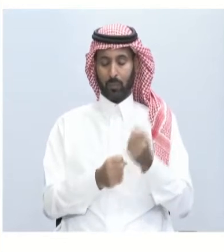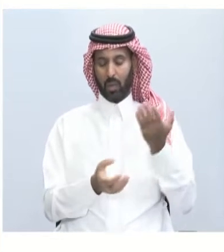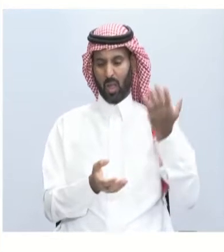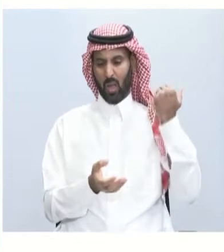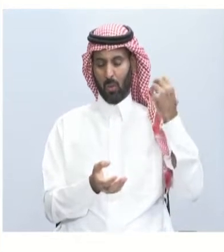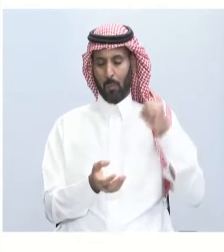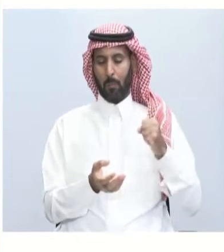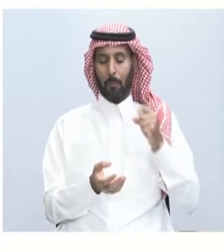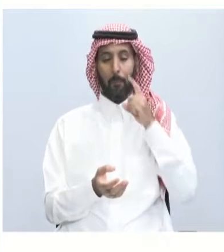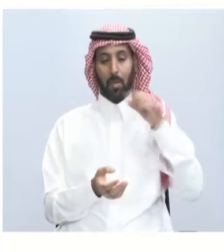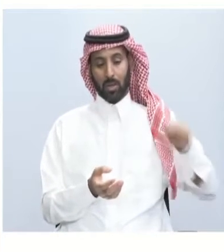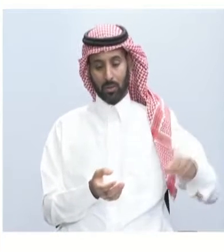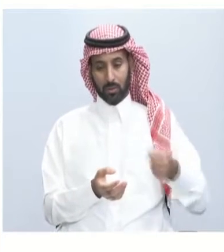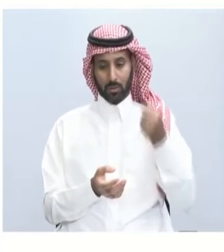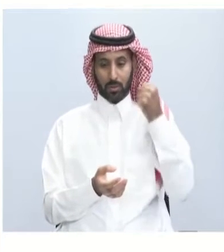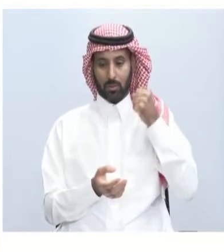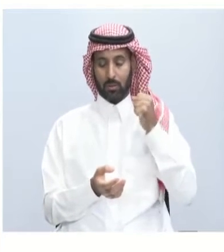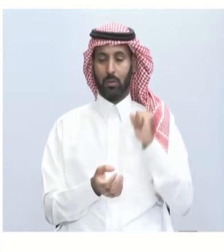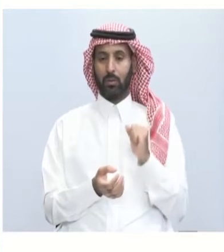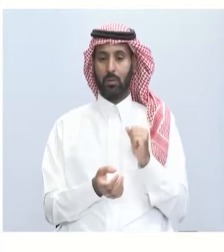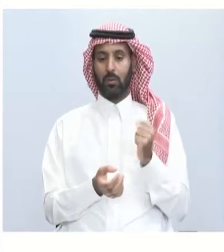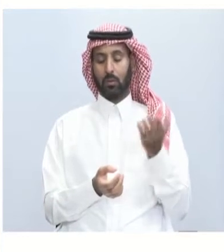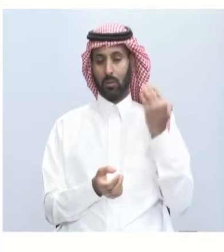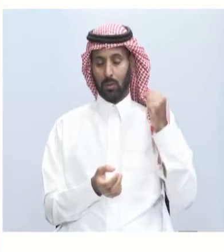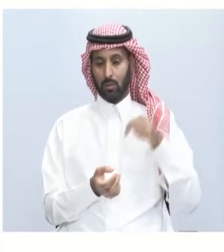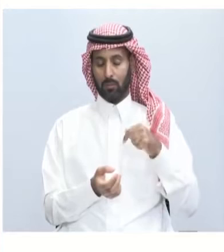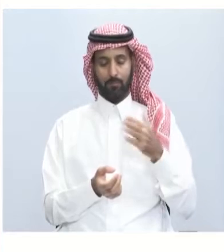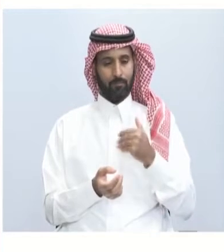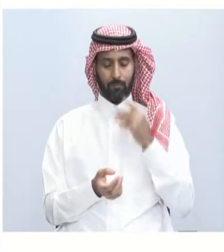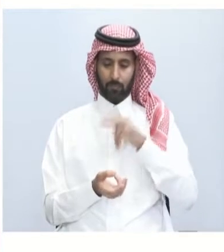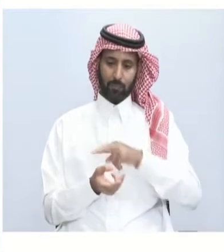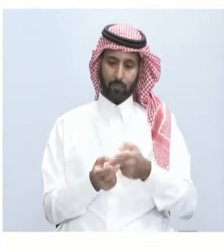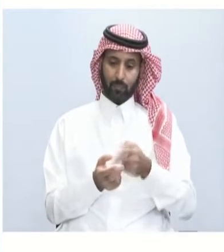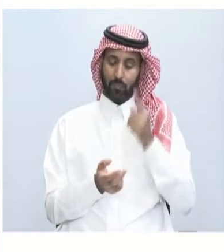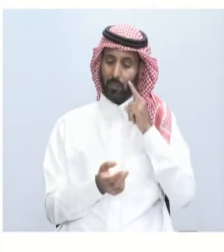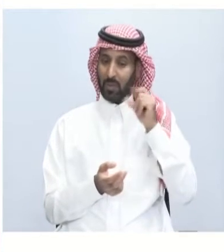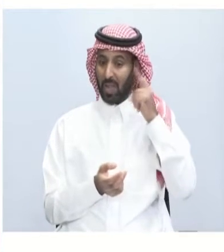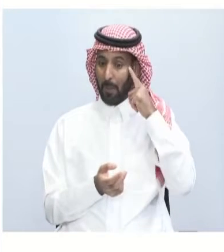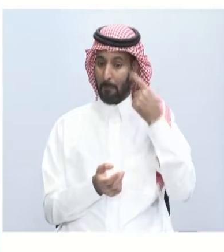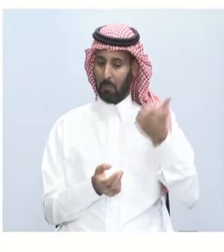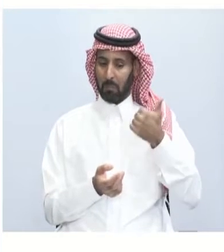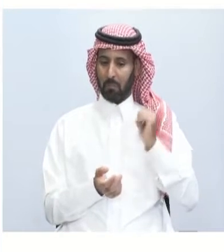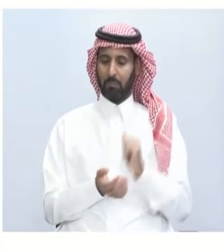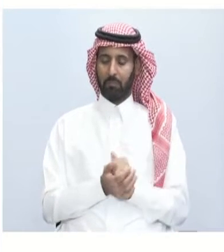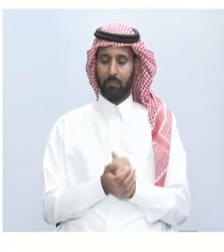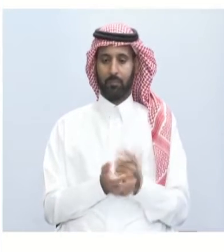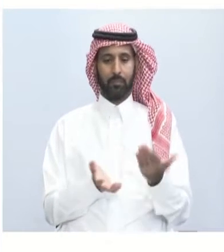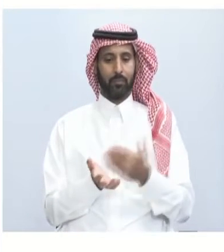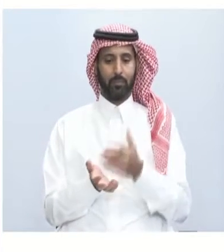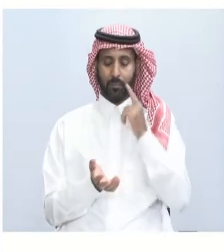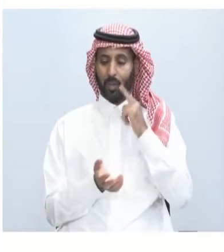bicycle, and a telephone, which is now is replaced by smartphones and stuff, and also